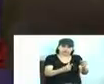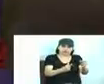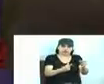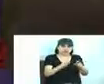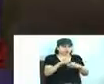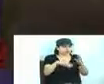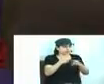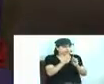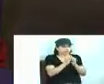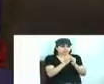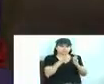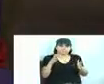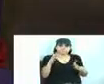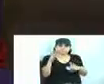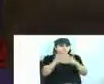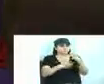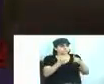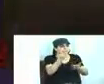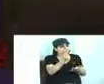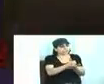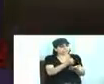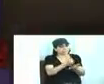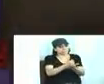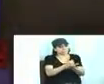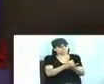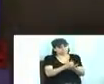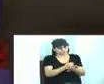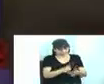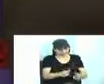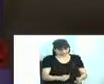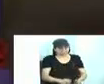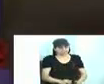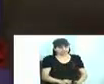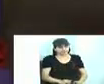end. Amen.